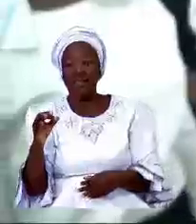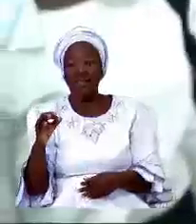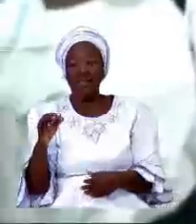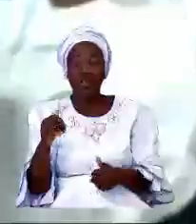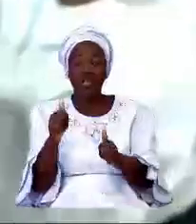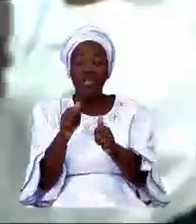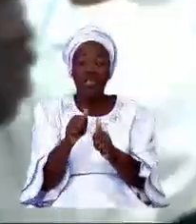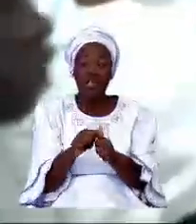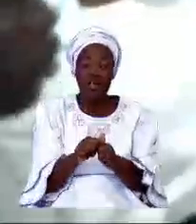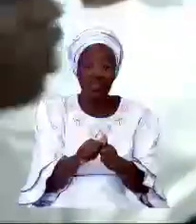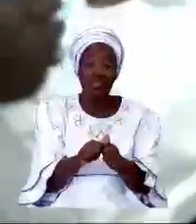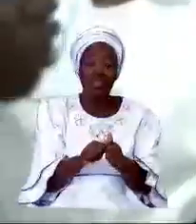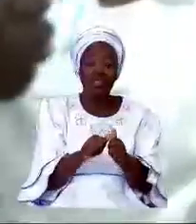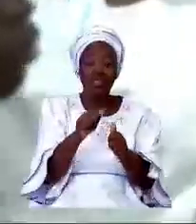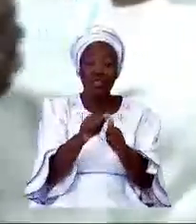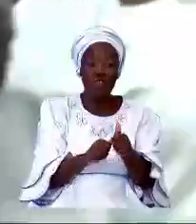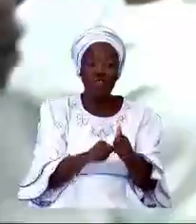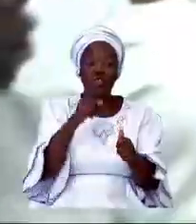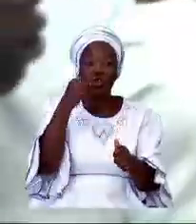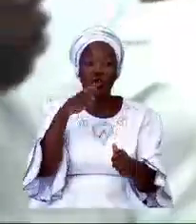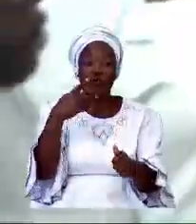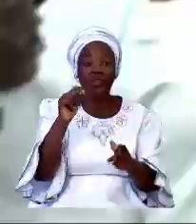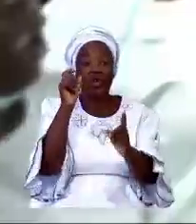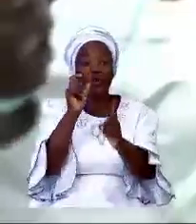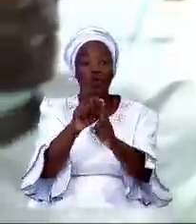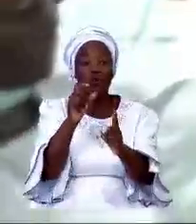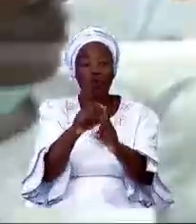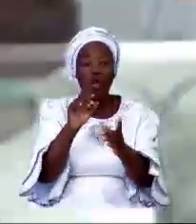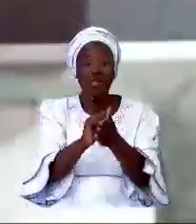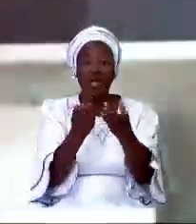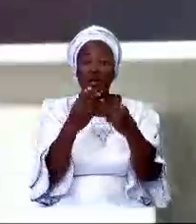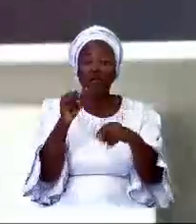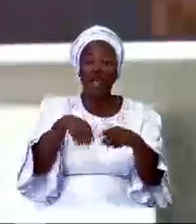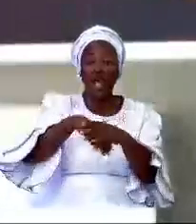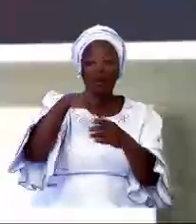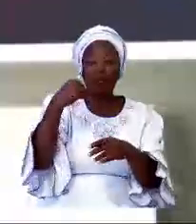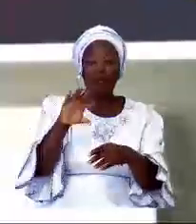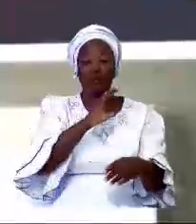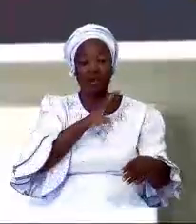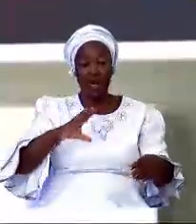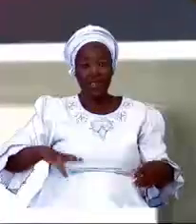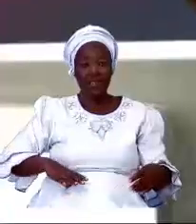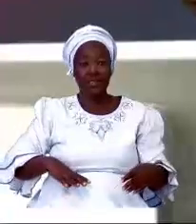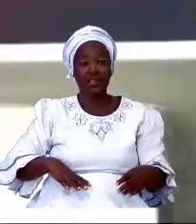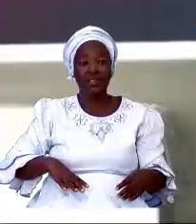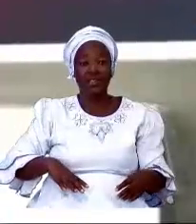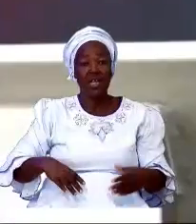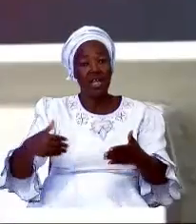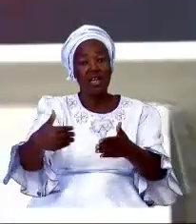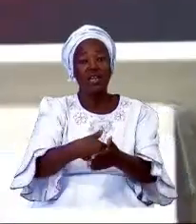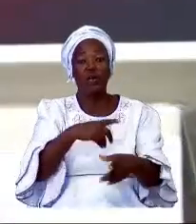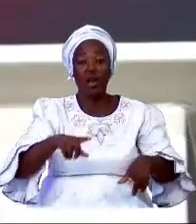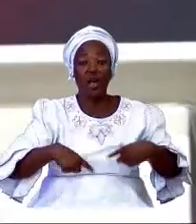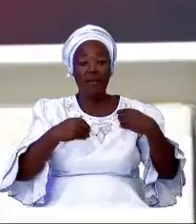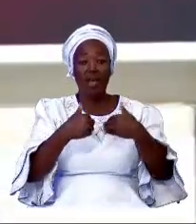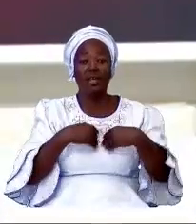Drink of the Spirit, eat of the word that comes